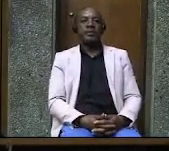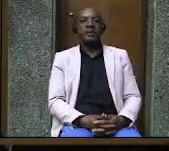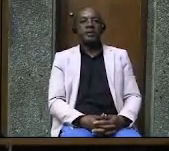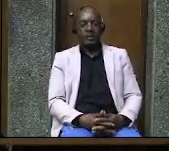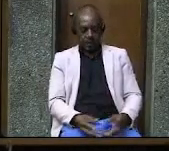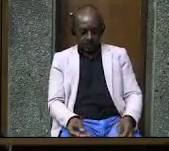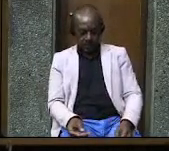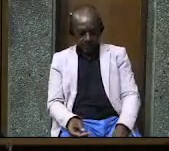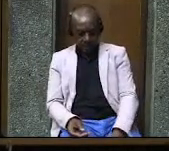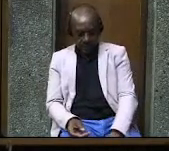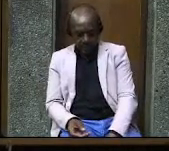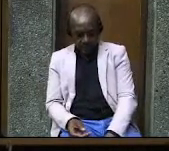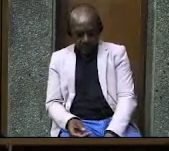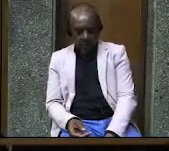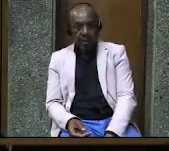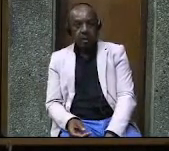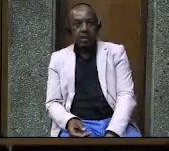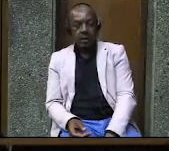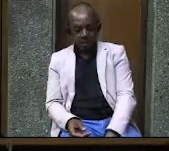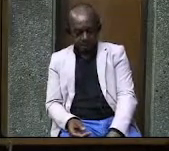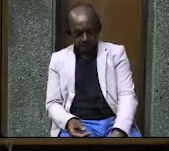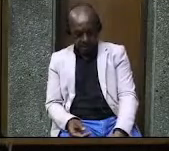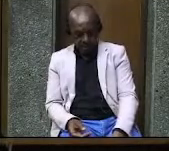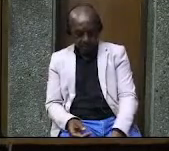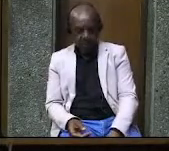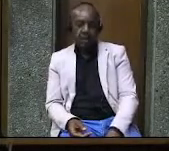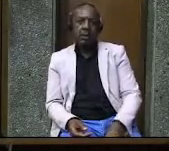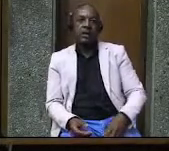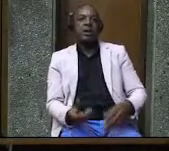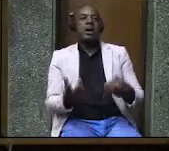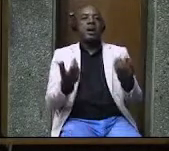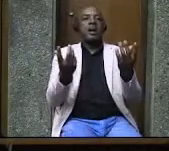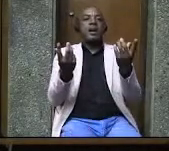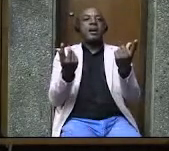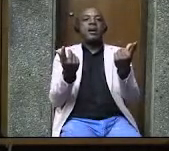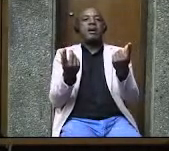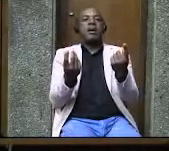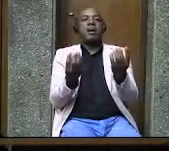Siyabonga kakhulu number 8.